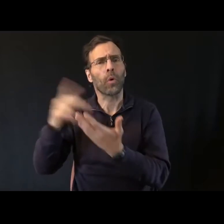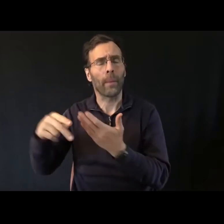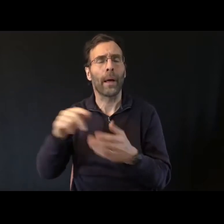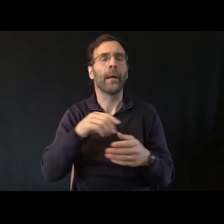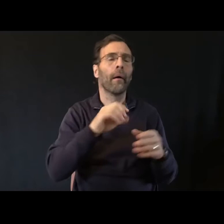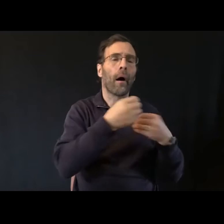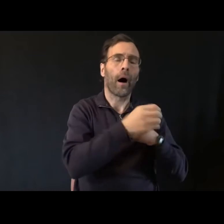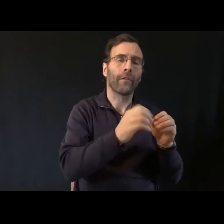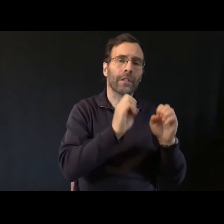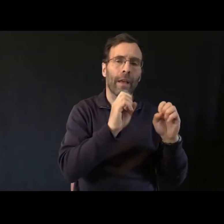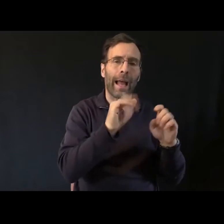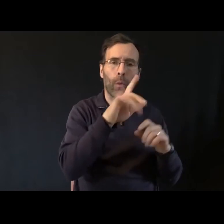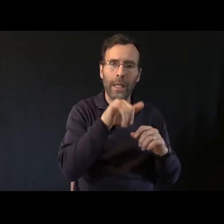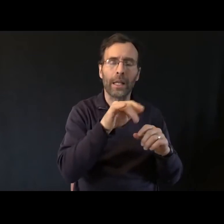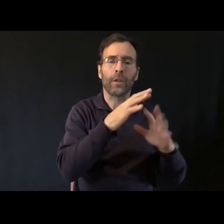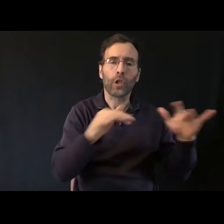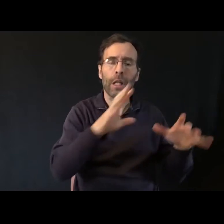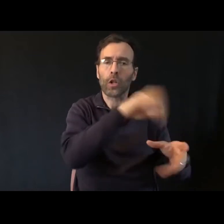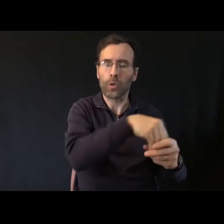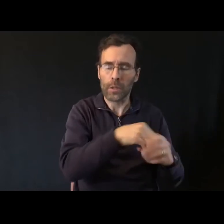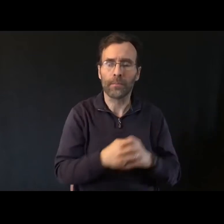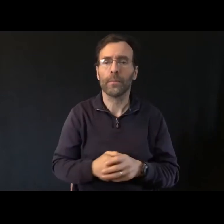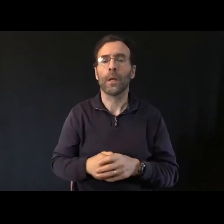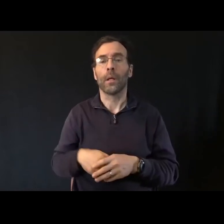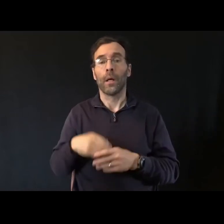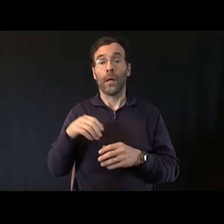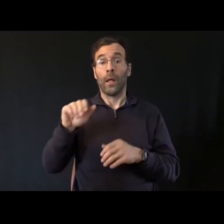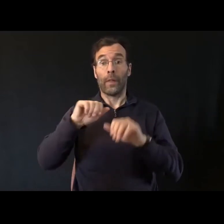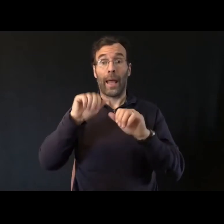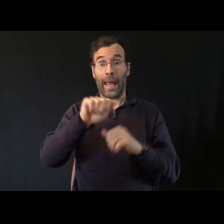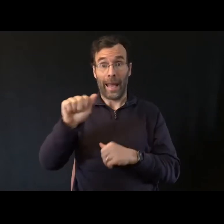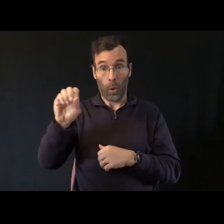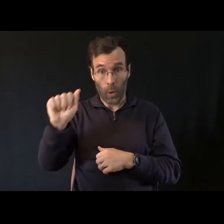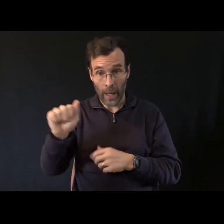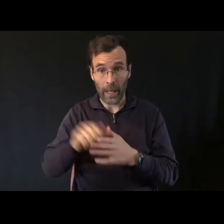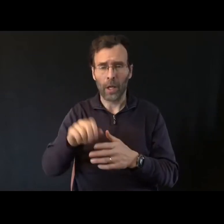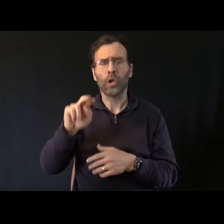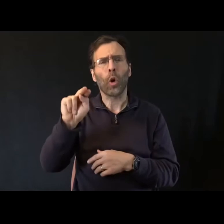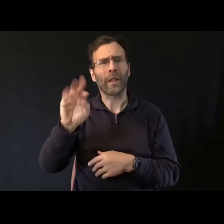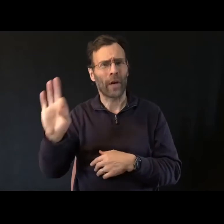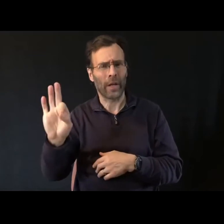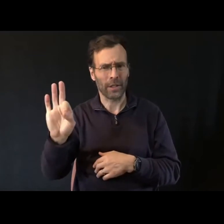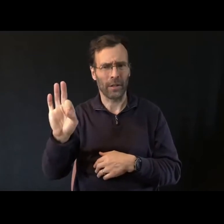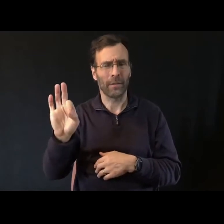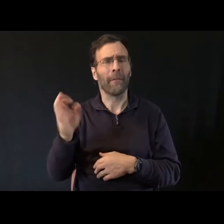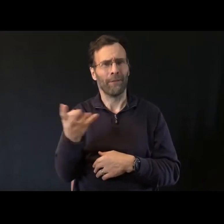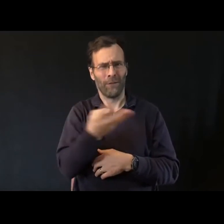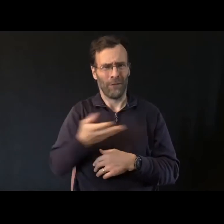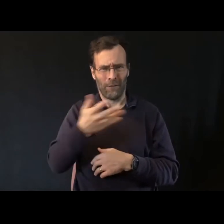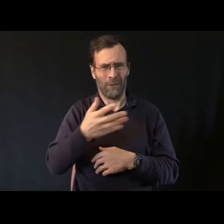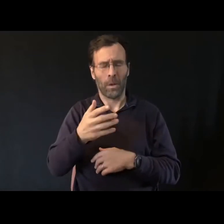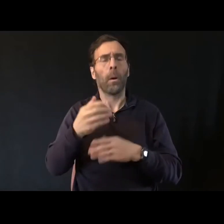the Northland Foundation, the Arrowhead Area Agency on Aging, and Duluth Aging Support are pleased to bring you this